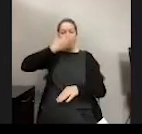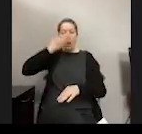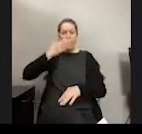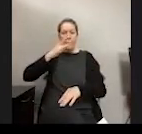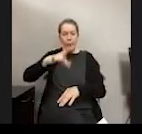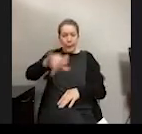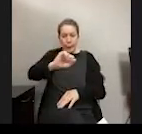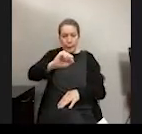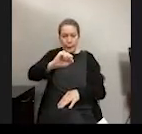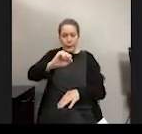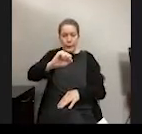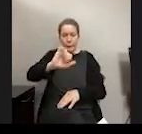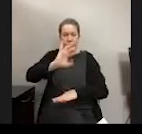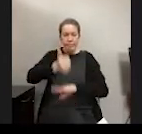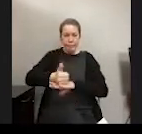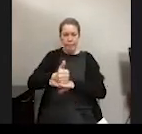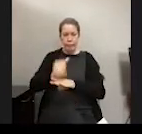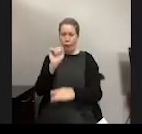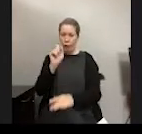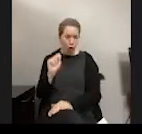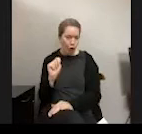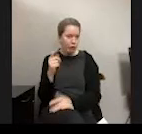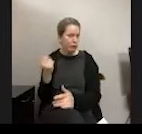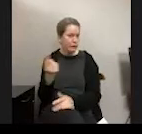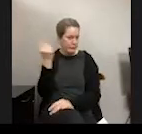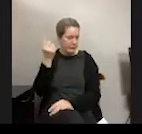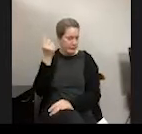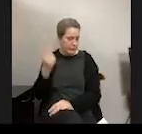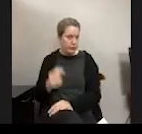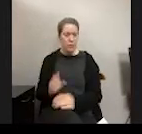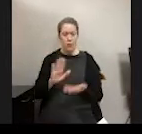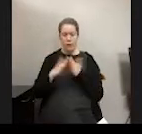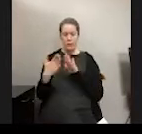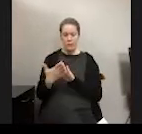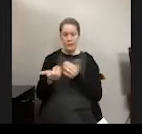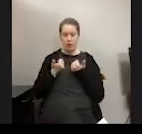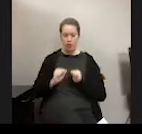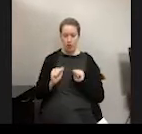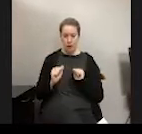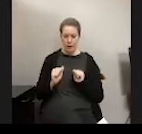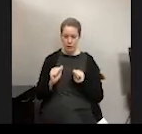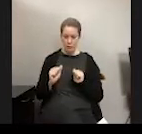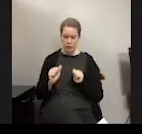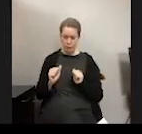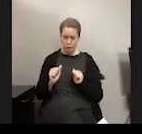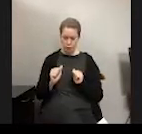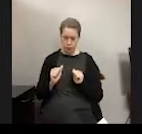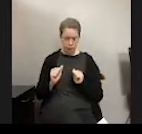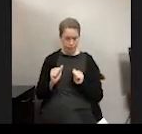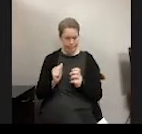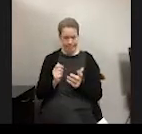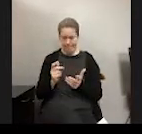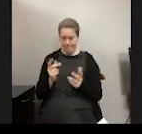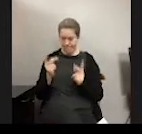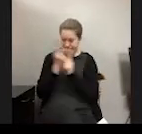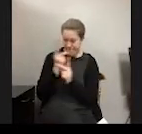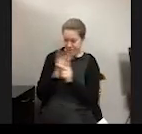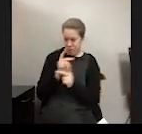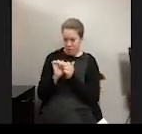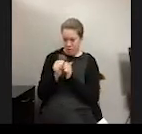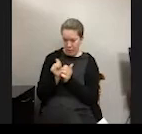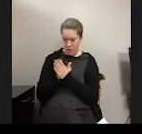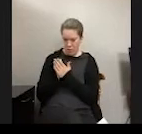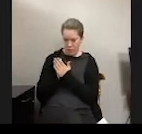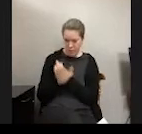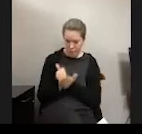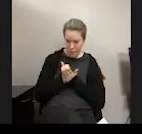there that are doing this already. So the city is trying to come in and figure out how we can help and how do we shore up existing